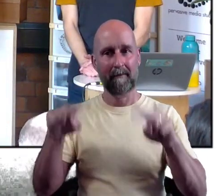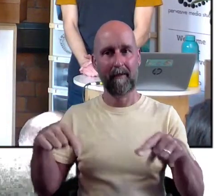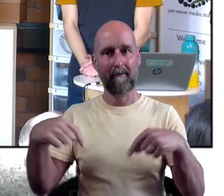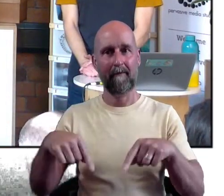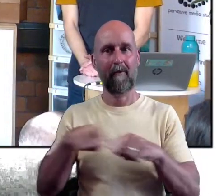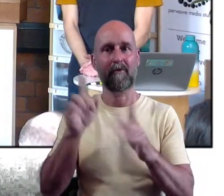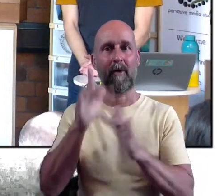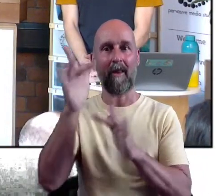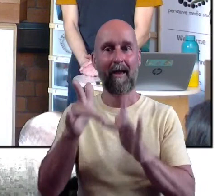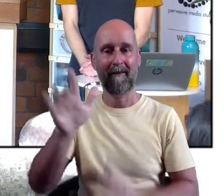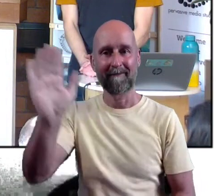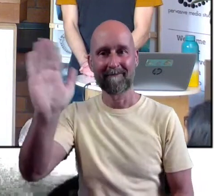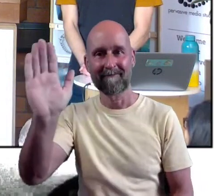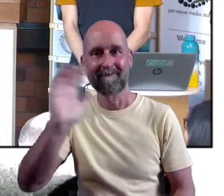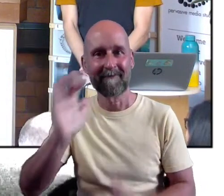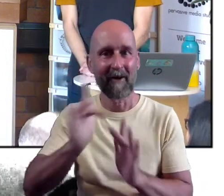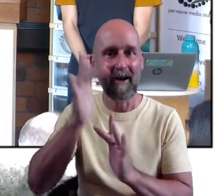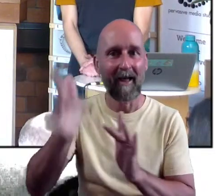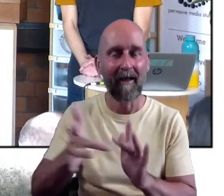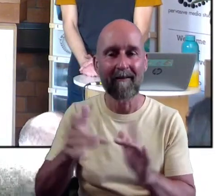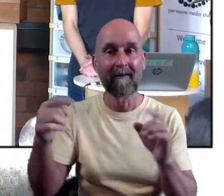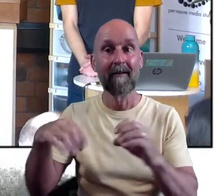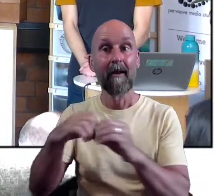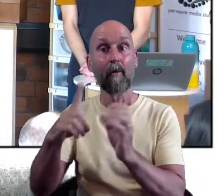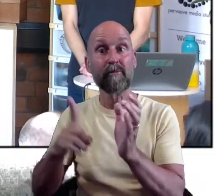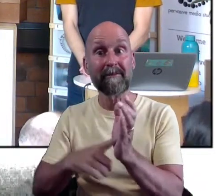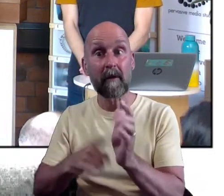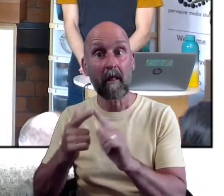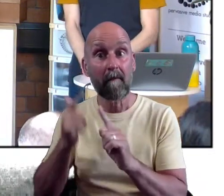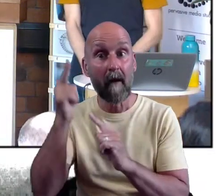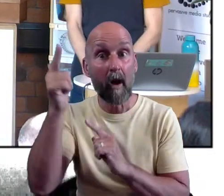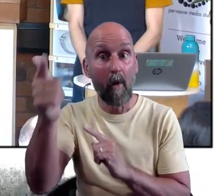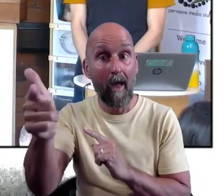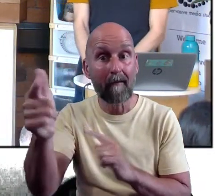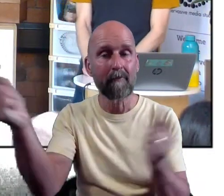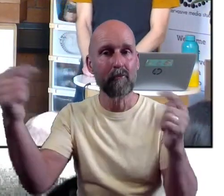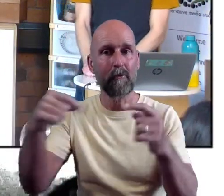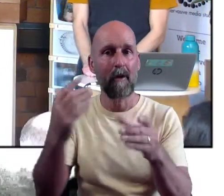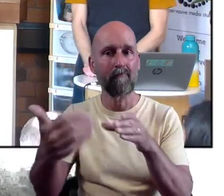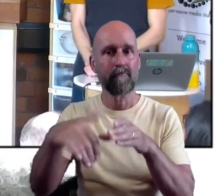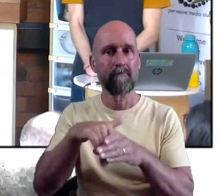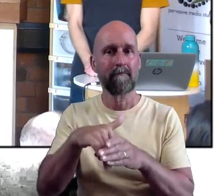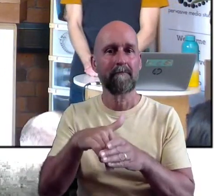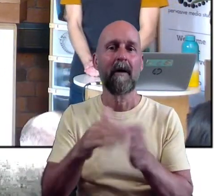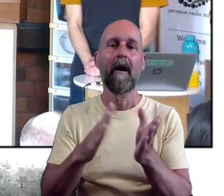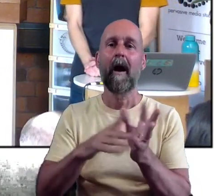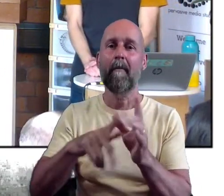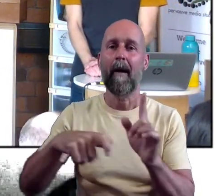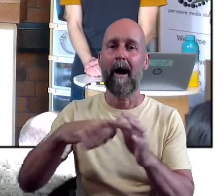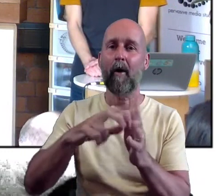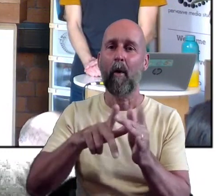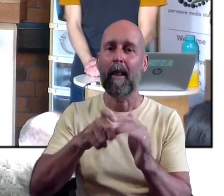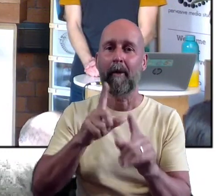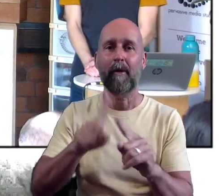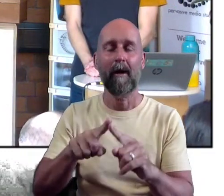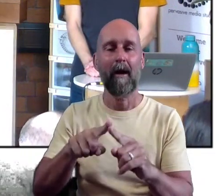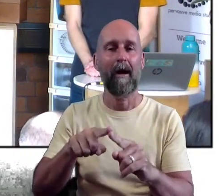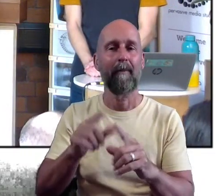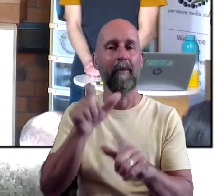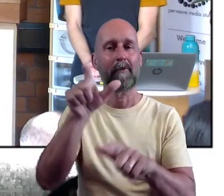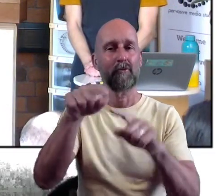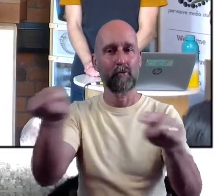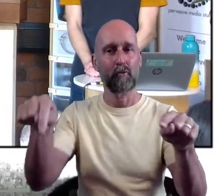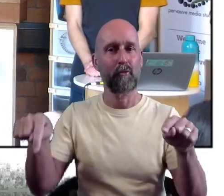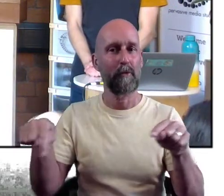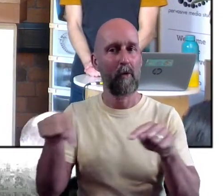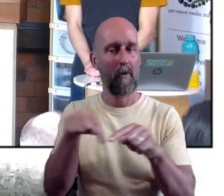folks. So whether you're in Bristol or you're far away, you can join in the conversation. My name is Martin O'Leary. I'm the studio community lead here. I'm a white man in my late